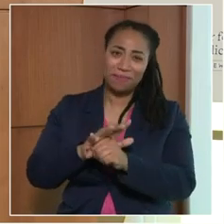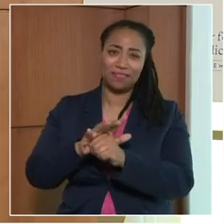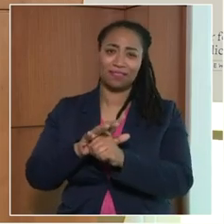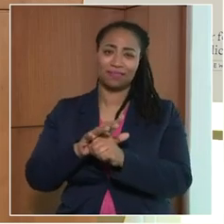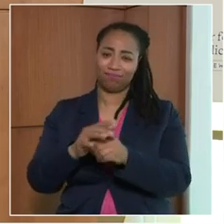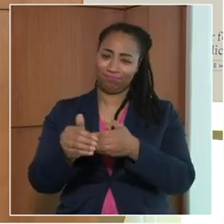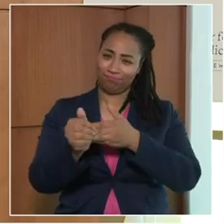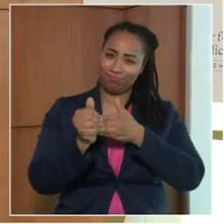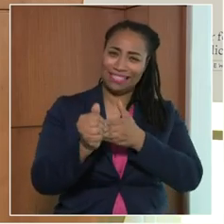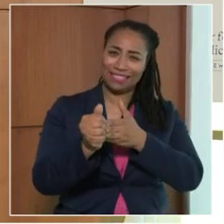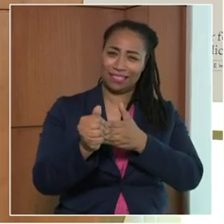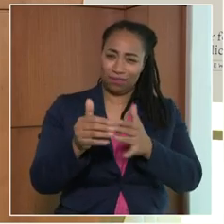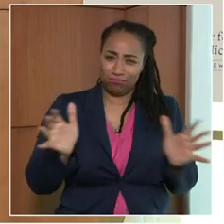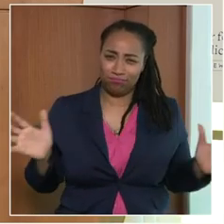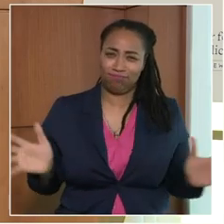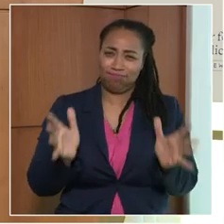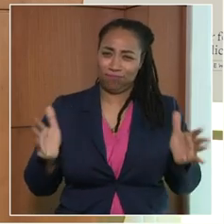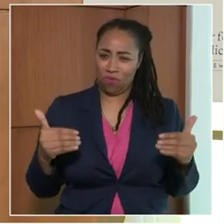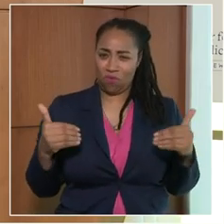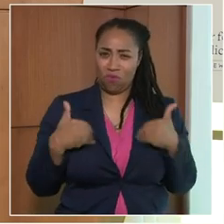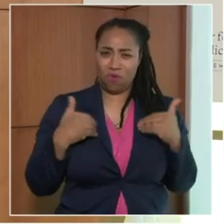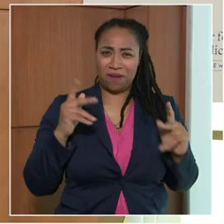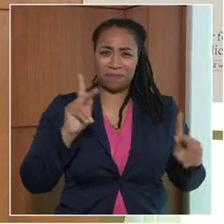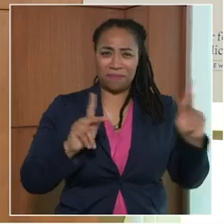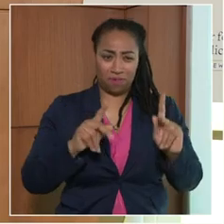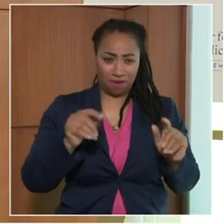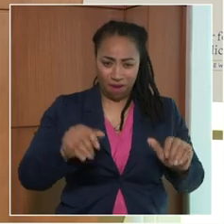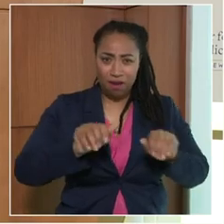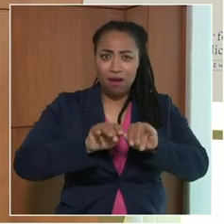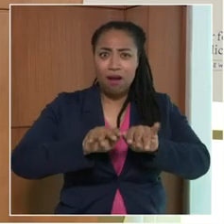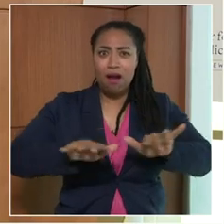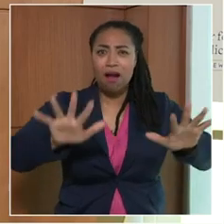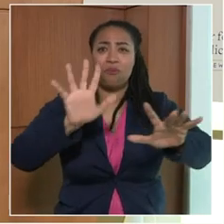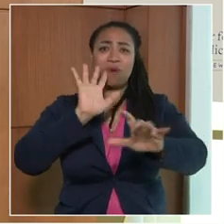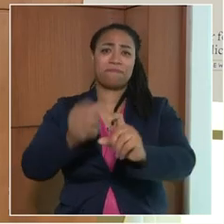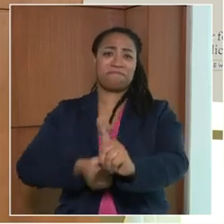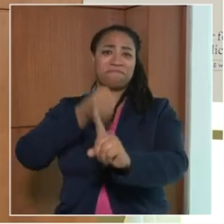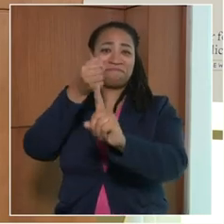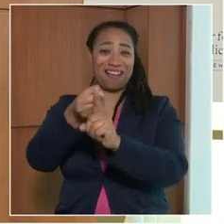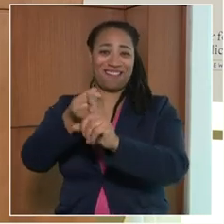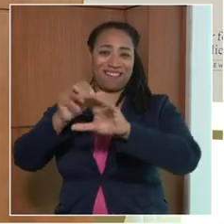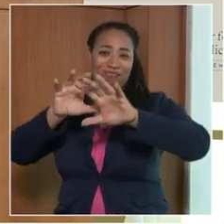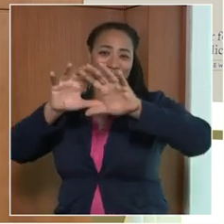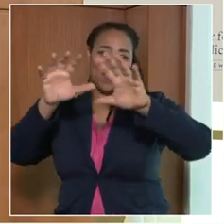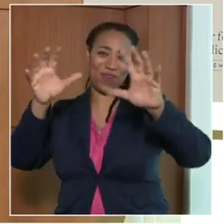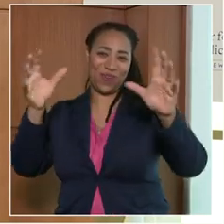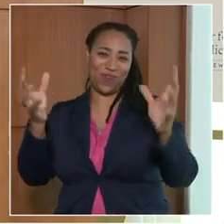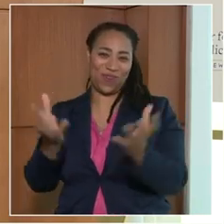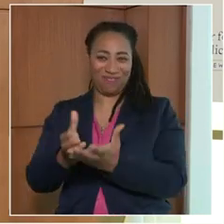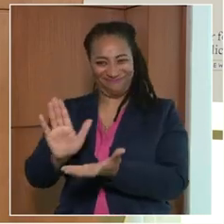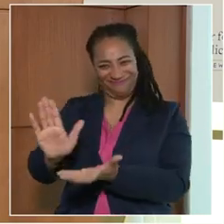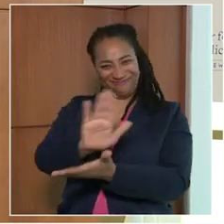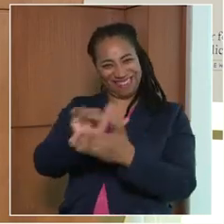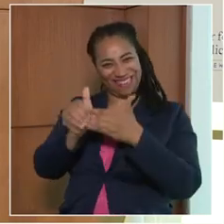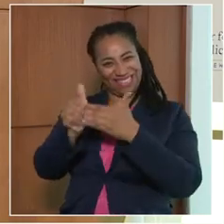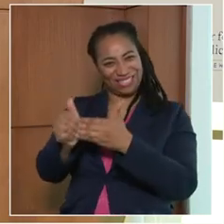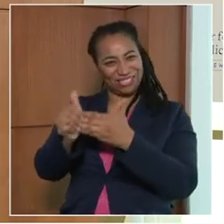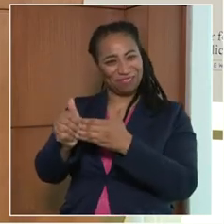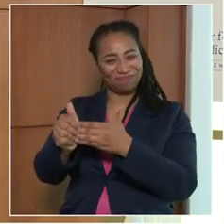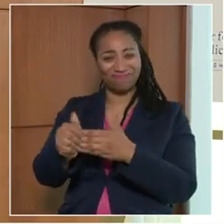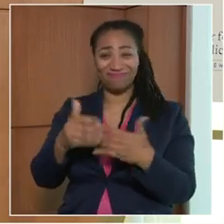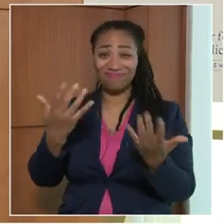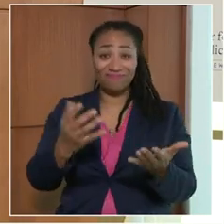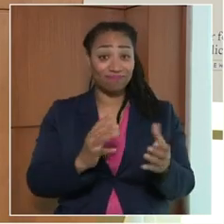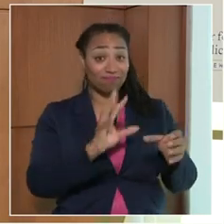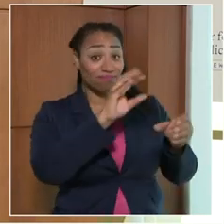meaningful impact in the world. Our partnership with the DC government and the city is rooted in this mission to